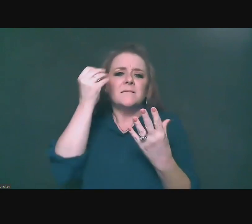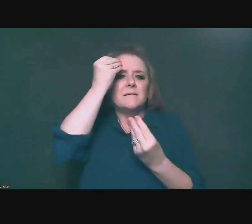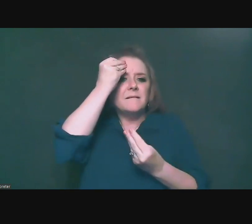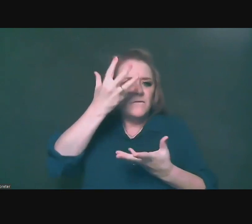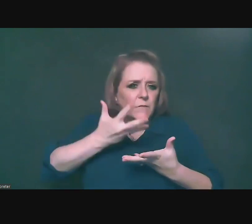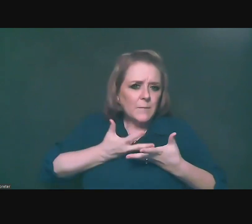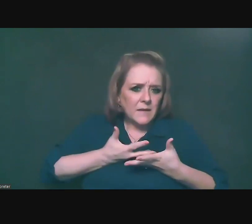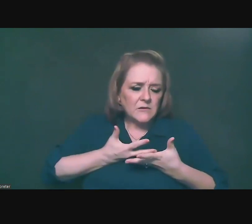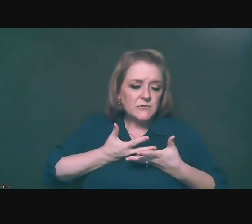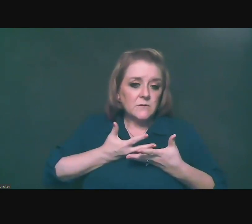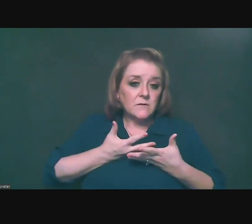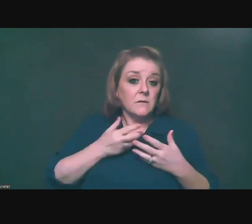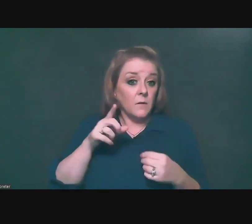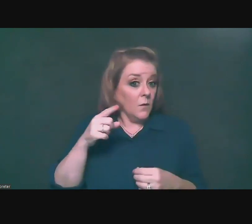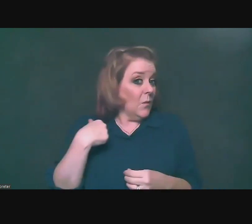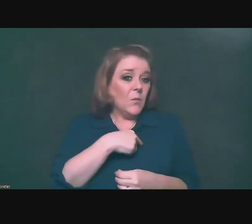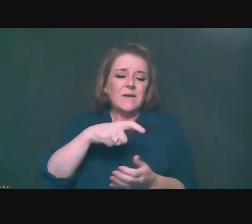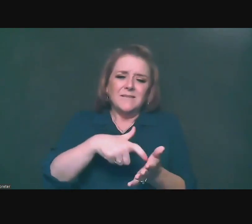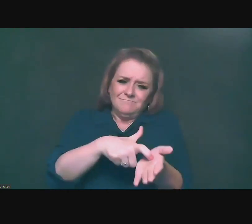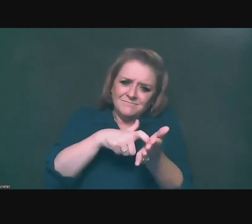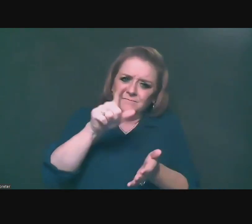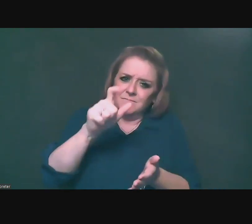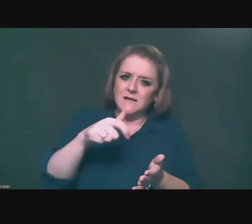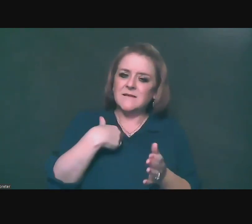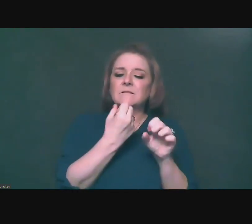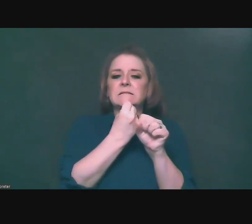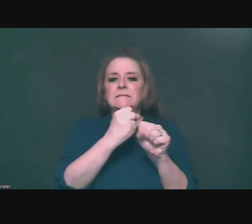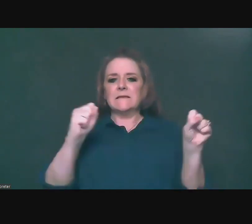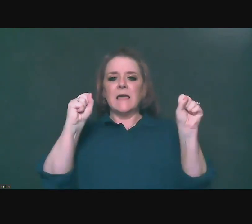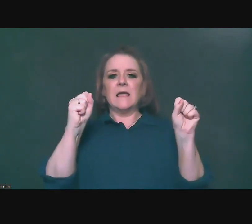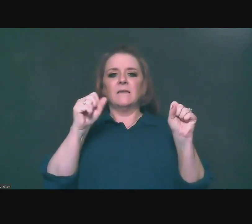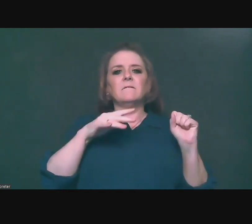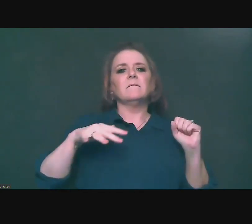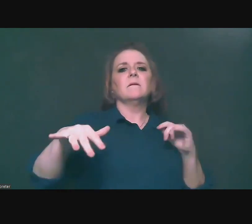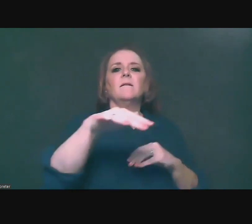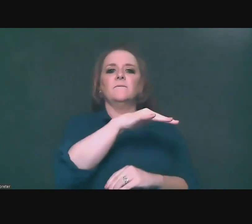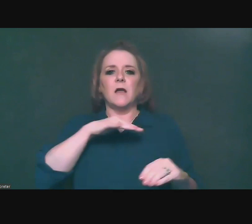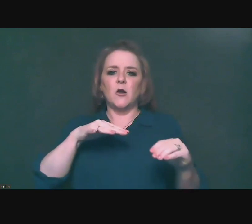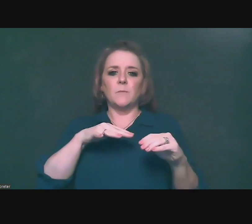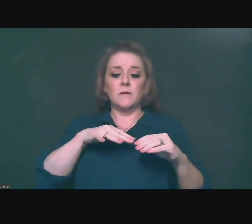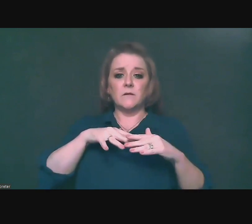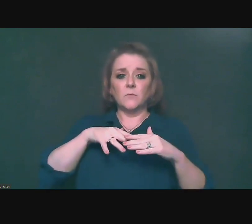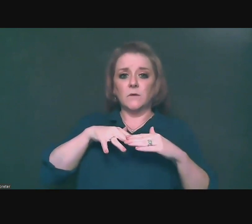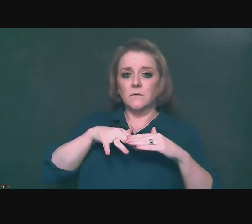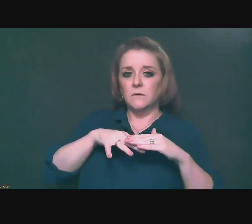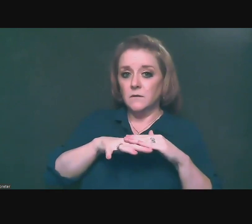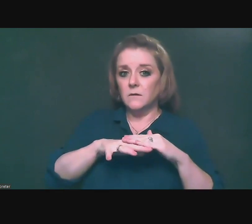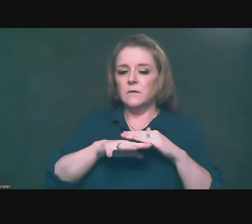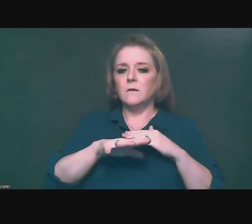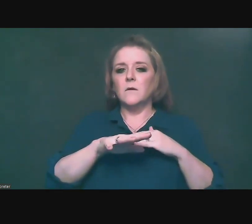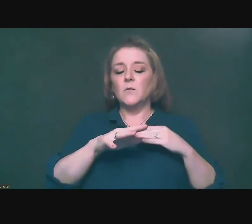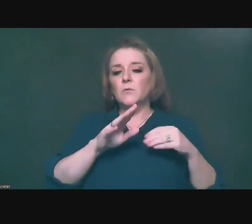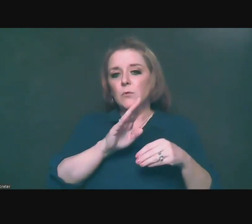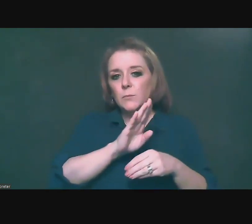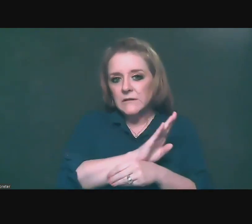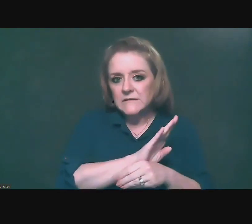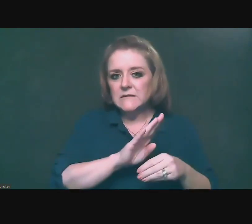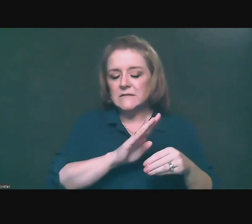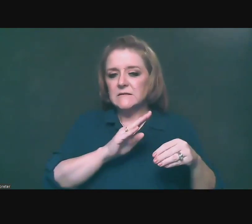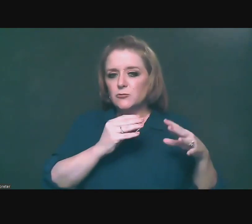safe environments for workers, for us as we go back into our stores and our